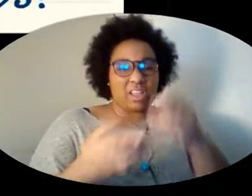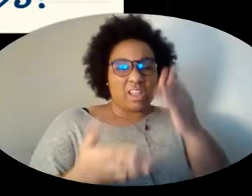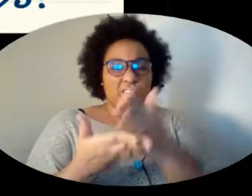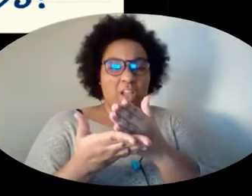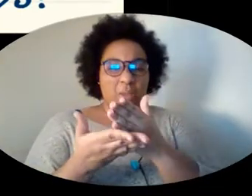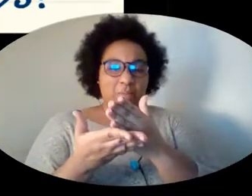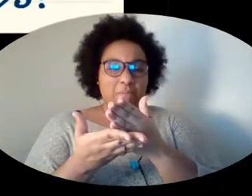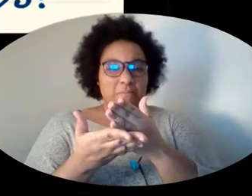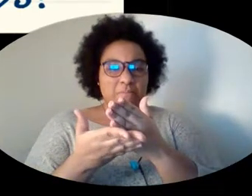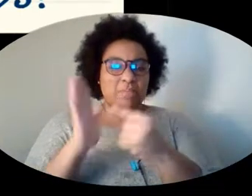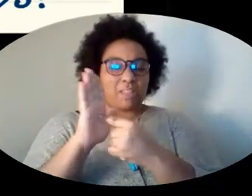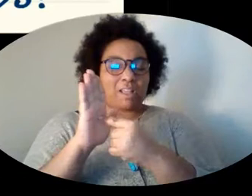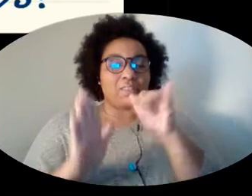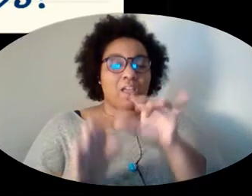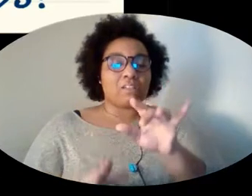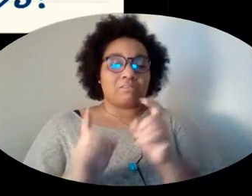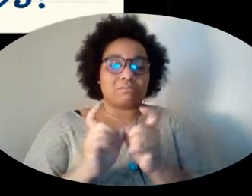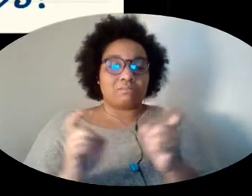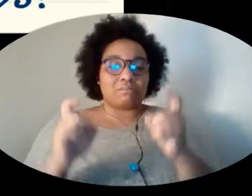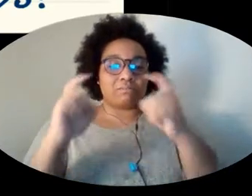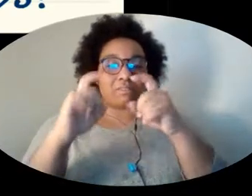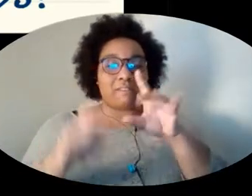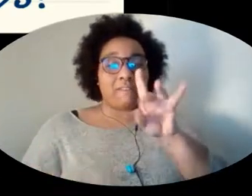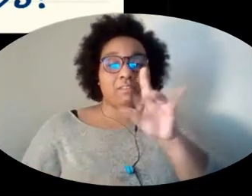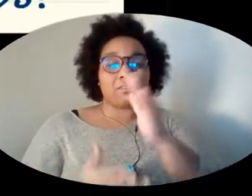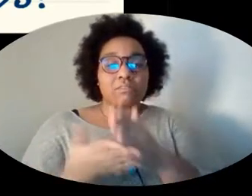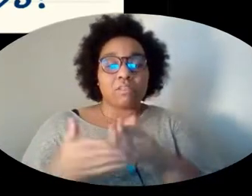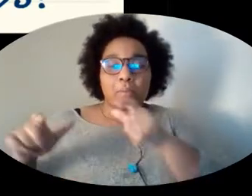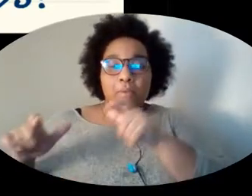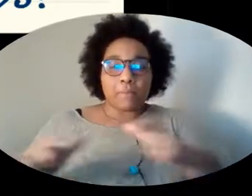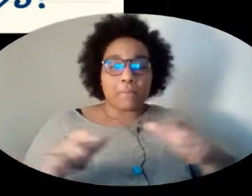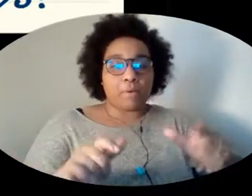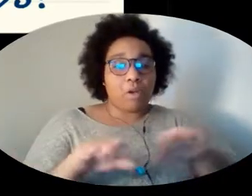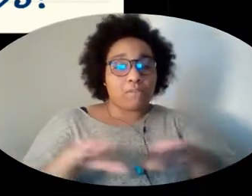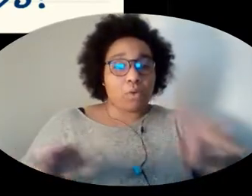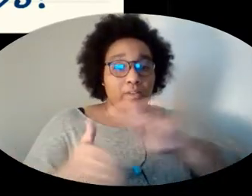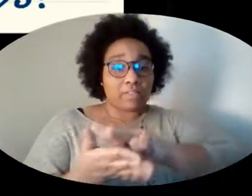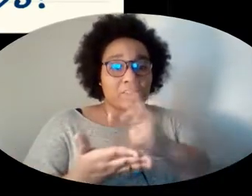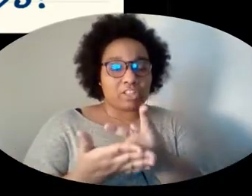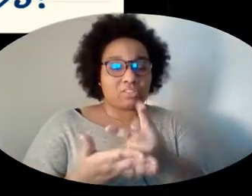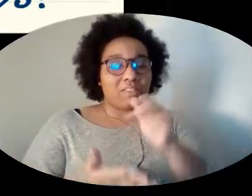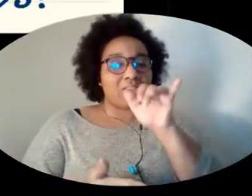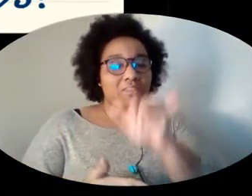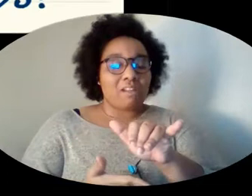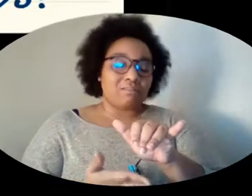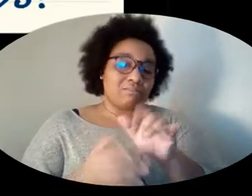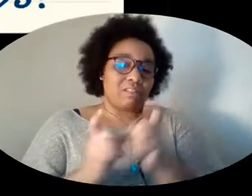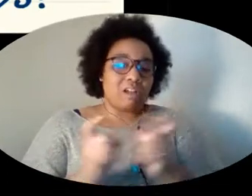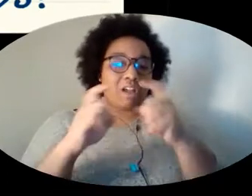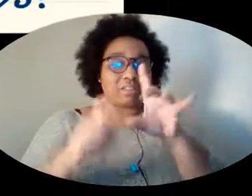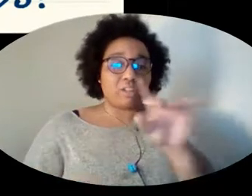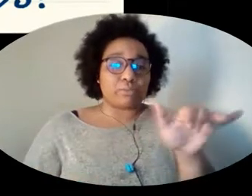sign is an octagon some of the tiles on our kitchen floor are octagons too